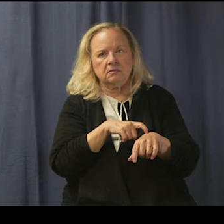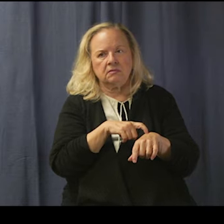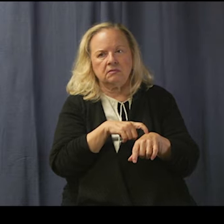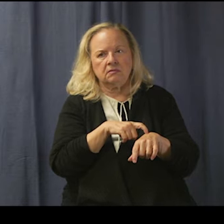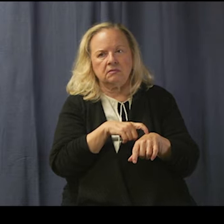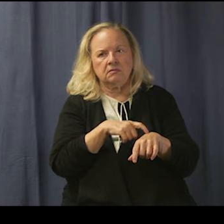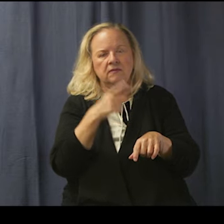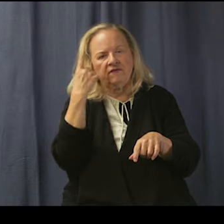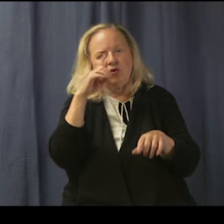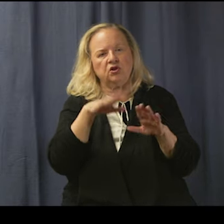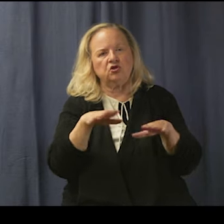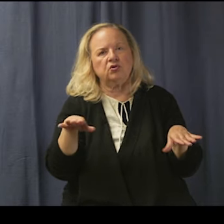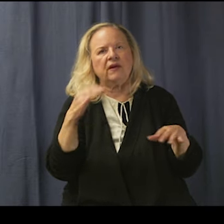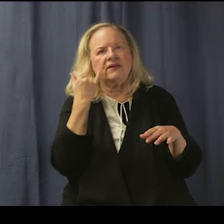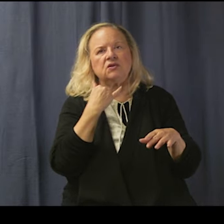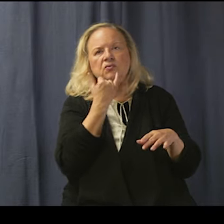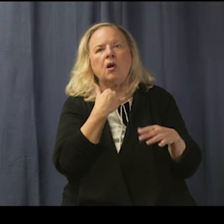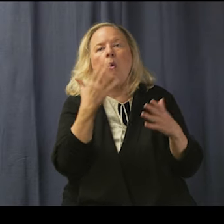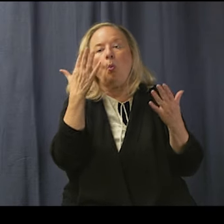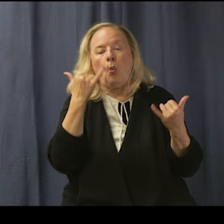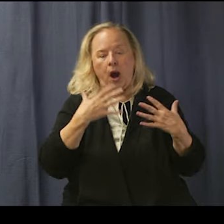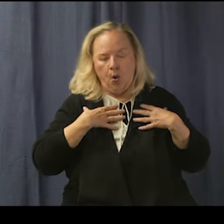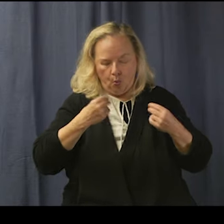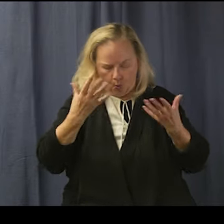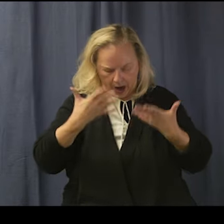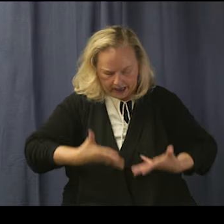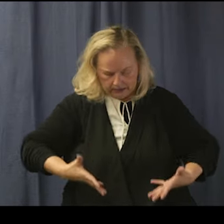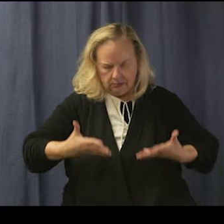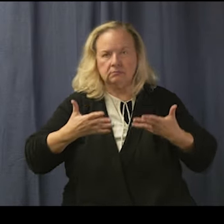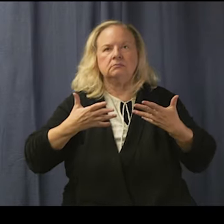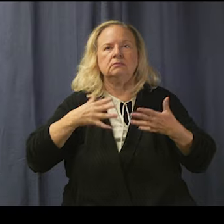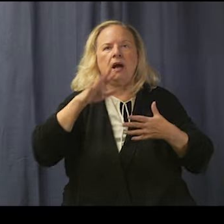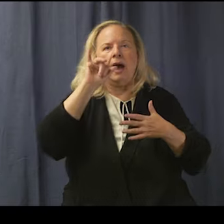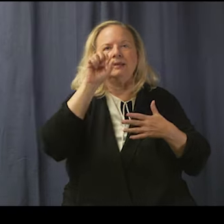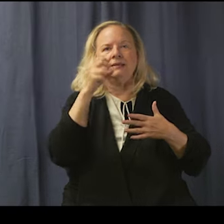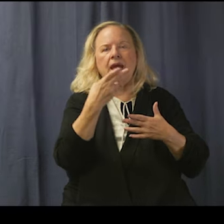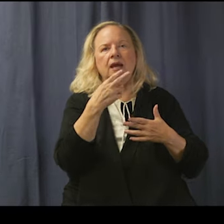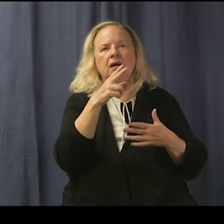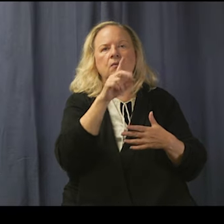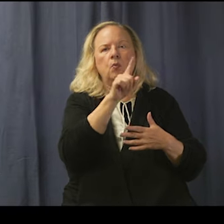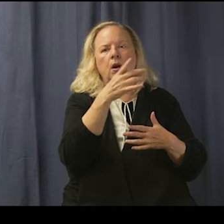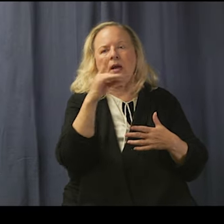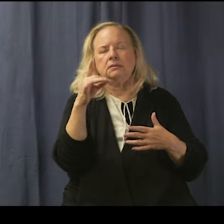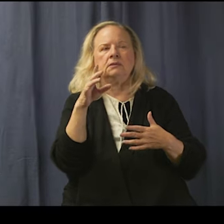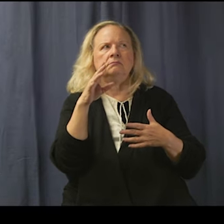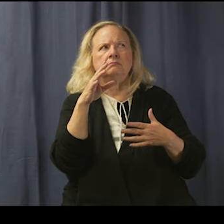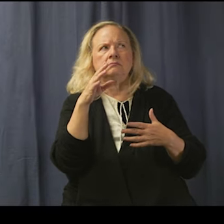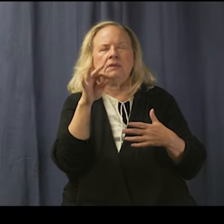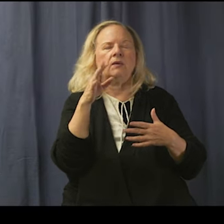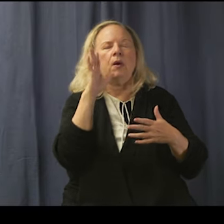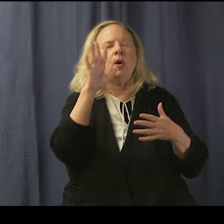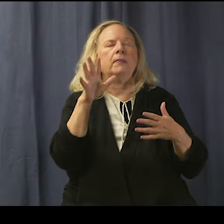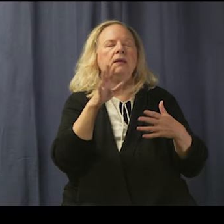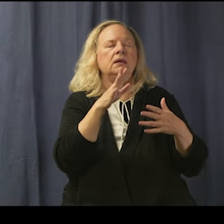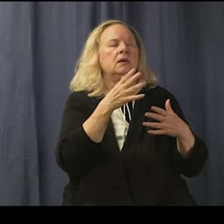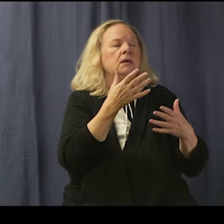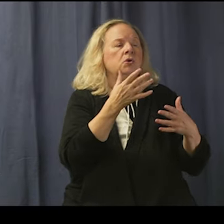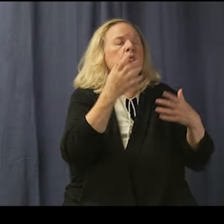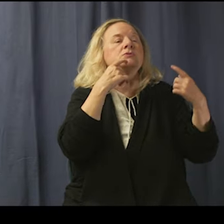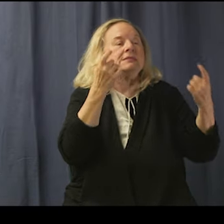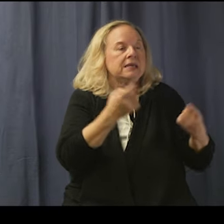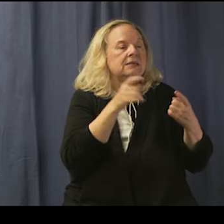of Israel. Now, why do we wear white? Look at Isaiah 1:18. Though your sins be as scarlet, they will be white